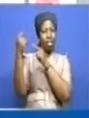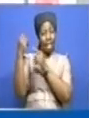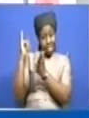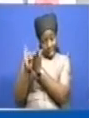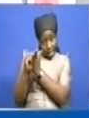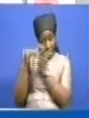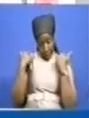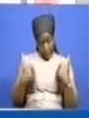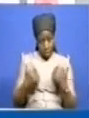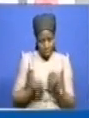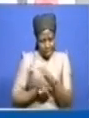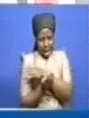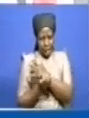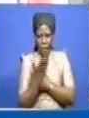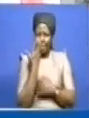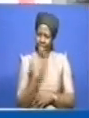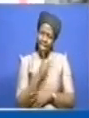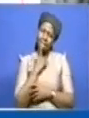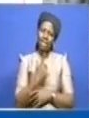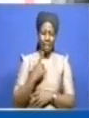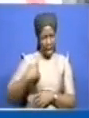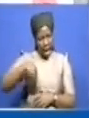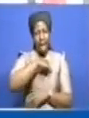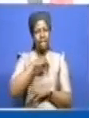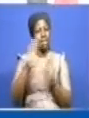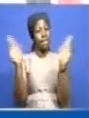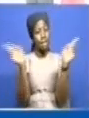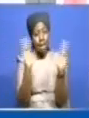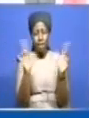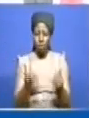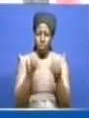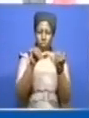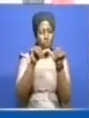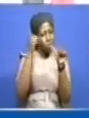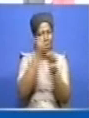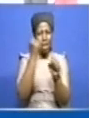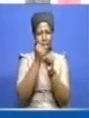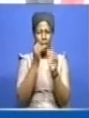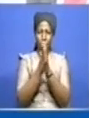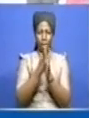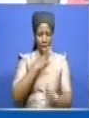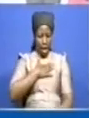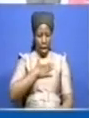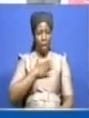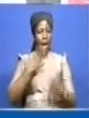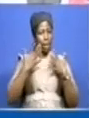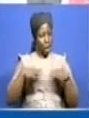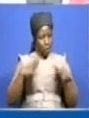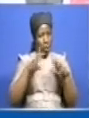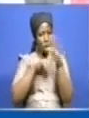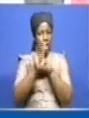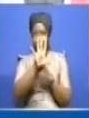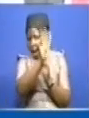na kusema ya kwamba tuko tayari kuendelea kufanya kazi na wenzetu wa Afrika